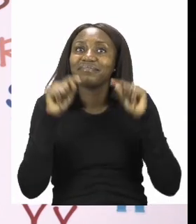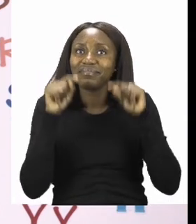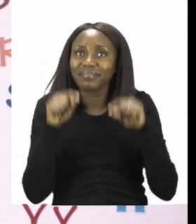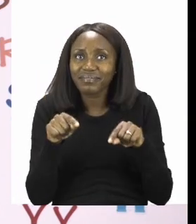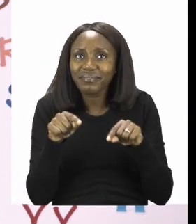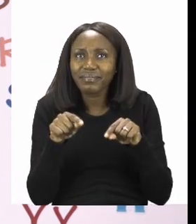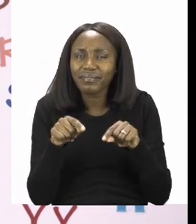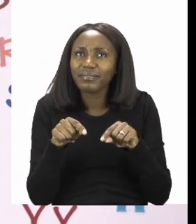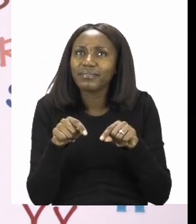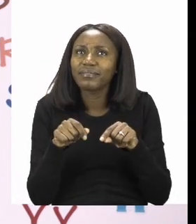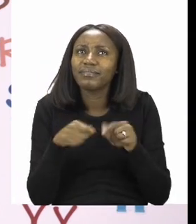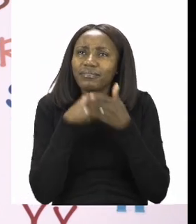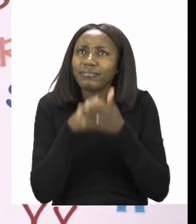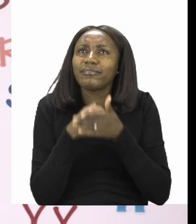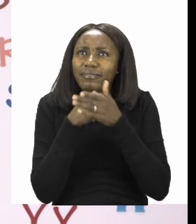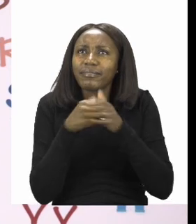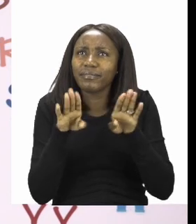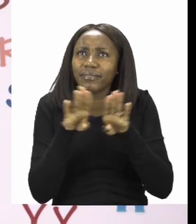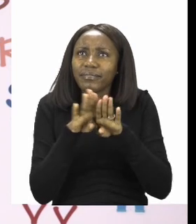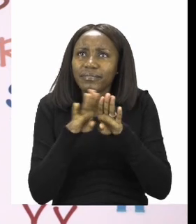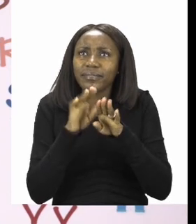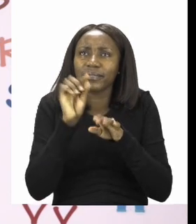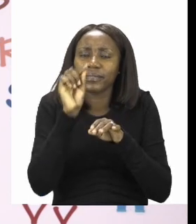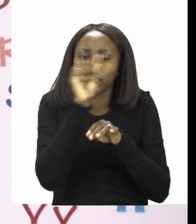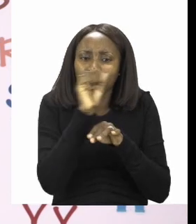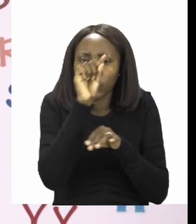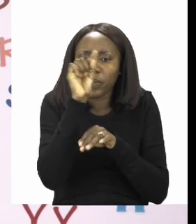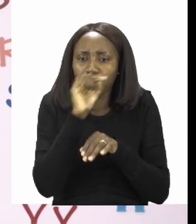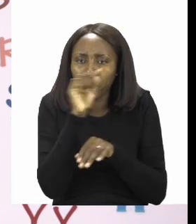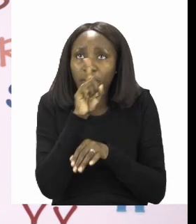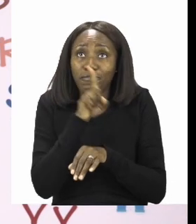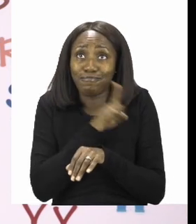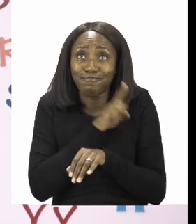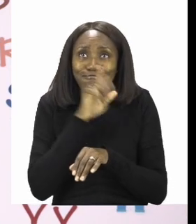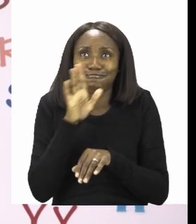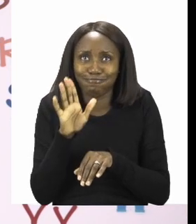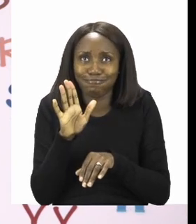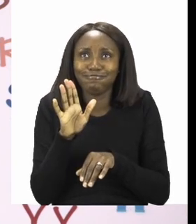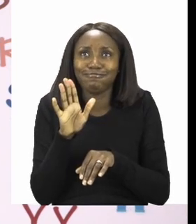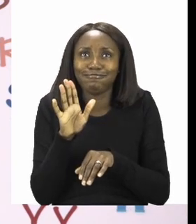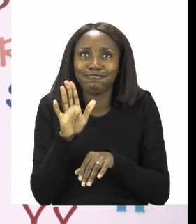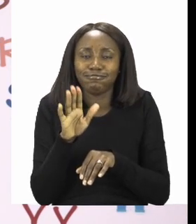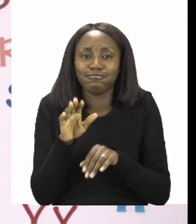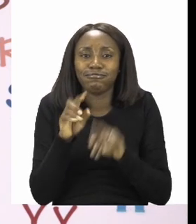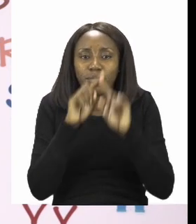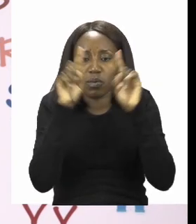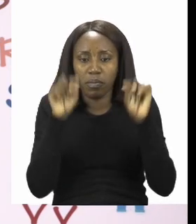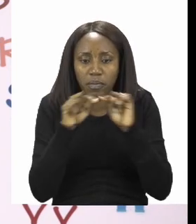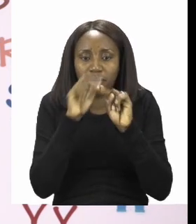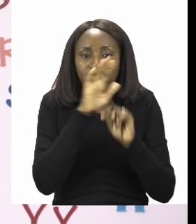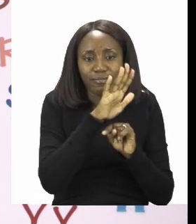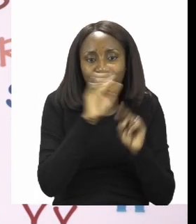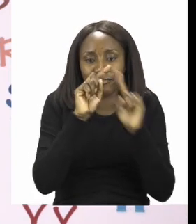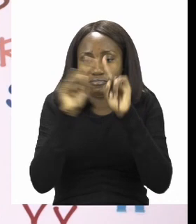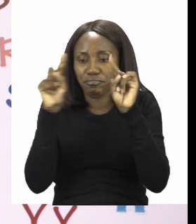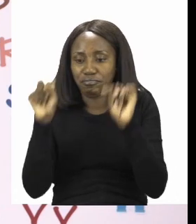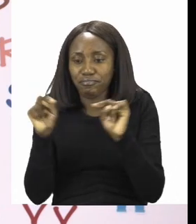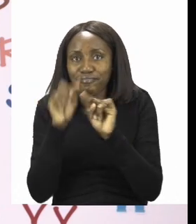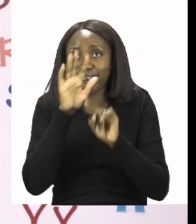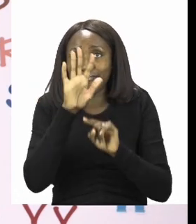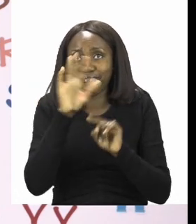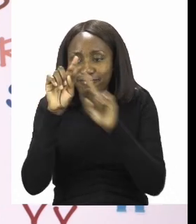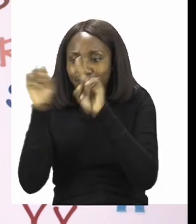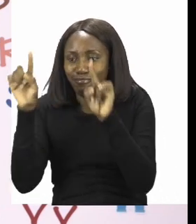now and put the dots. They want us to put 15. We're going to put 5 in each of them. Let's